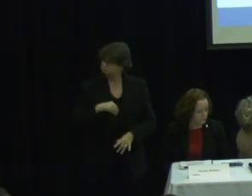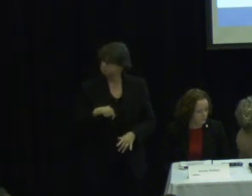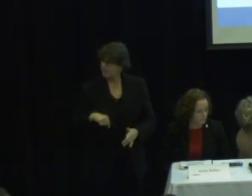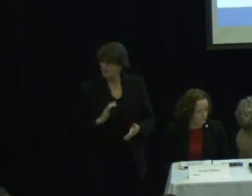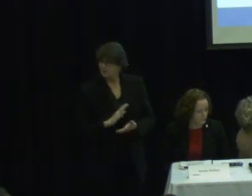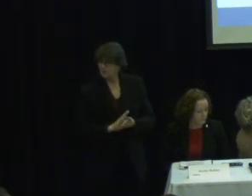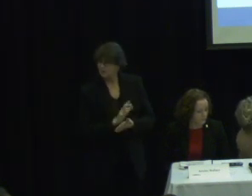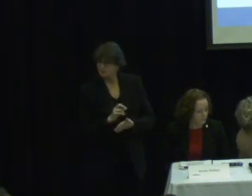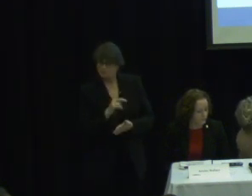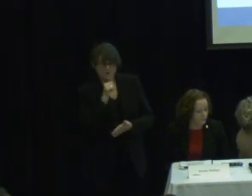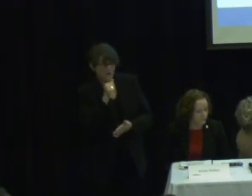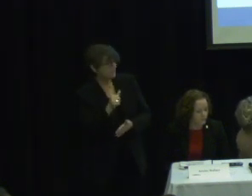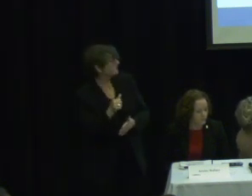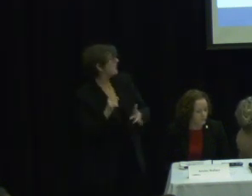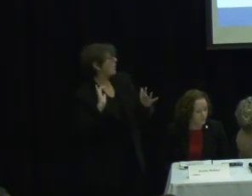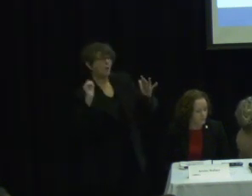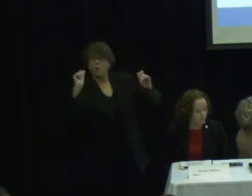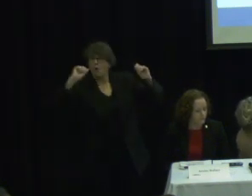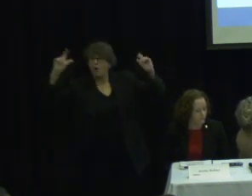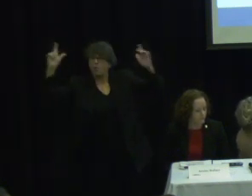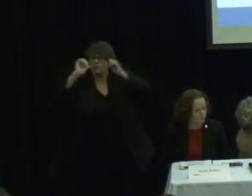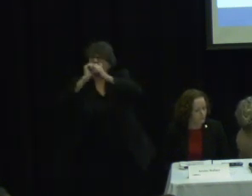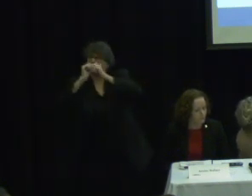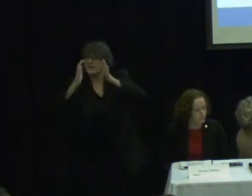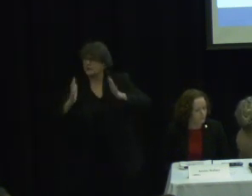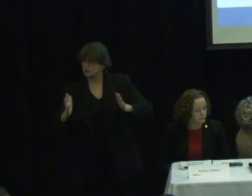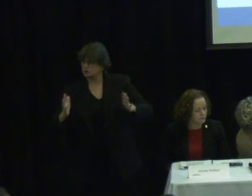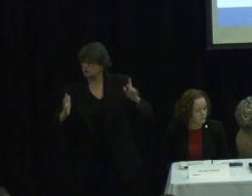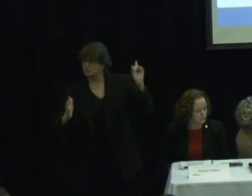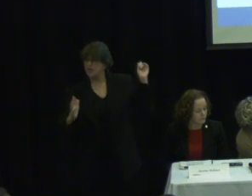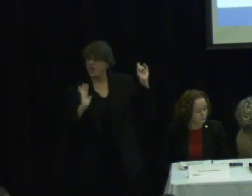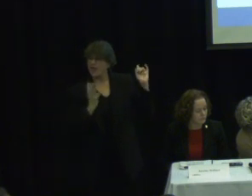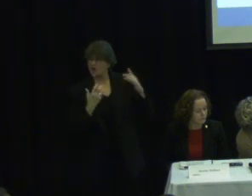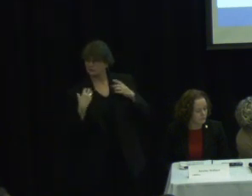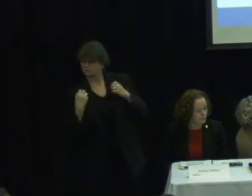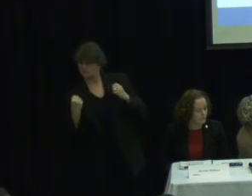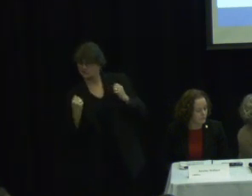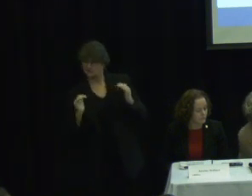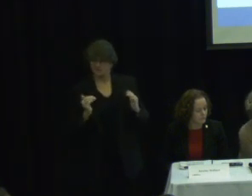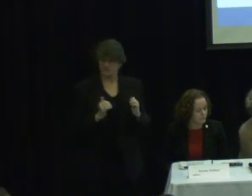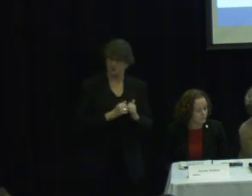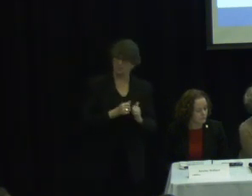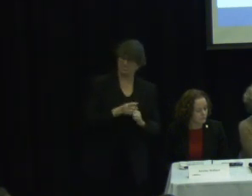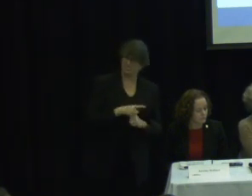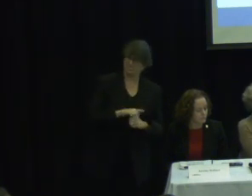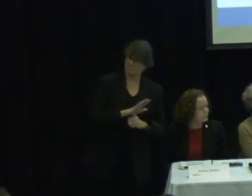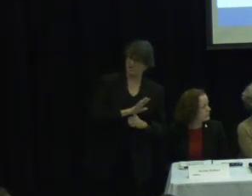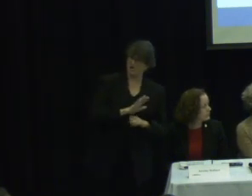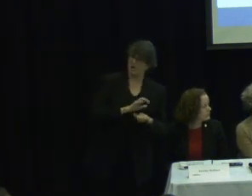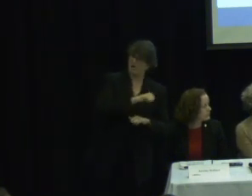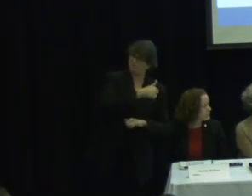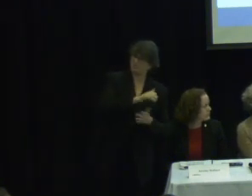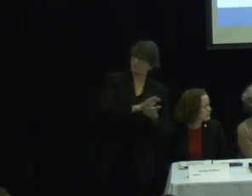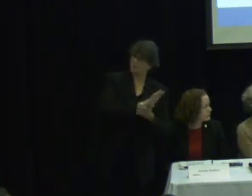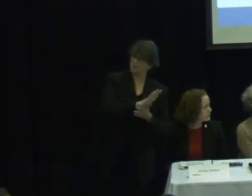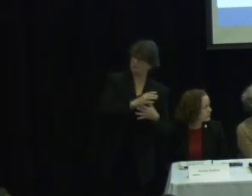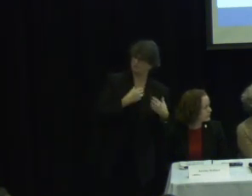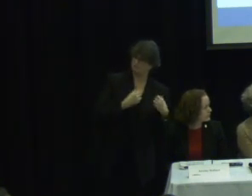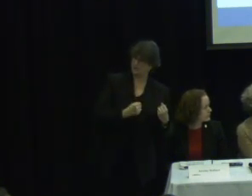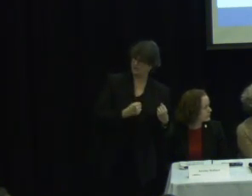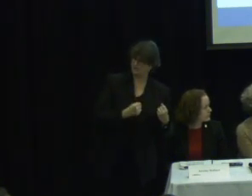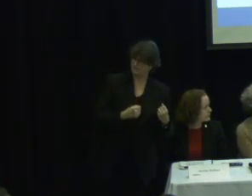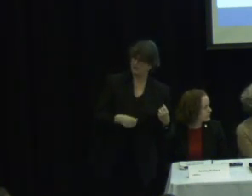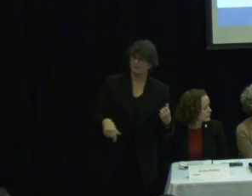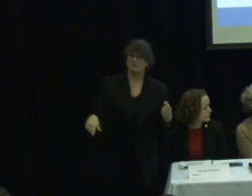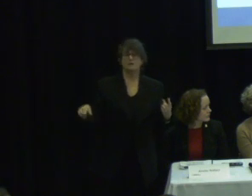of our competitors that competed against us, and you say, what were our strengths versus theirs on perception? We've always won on cost